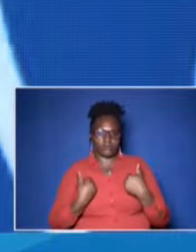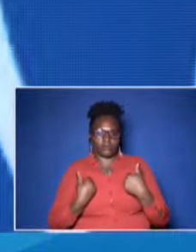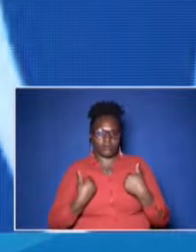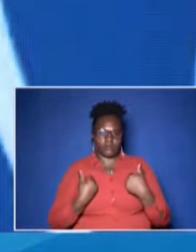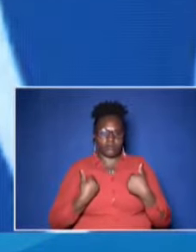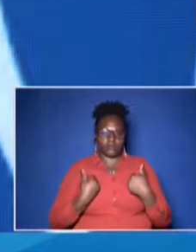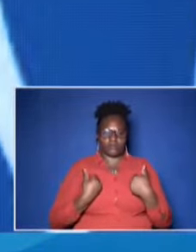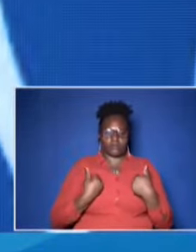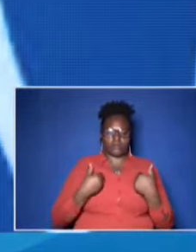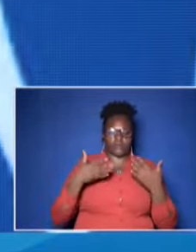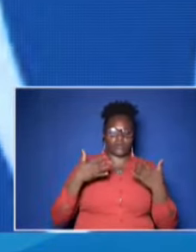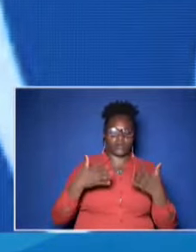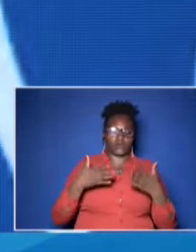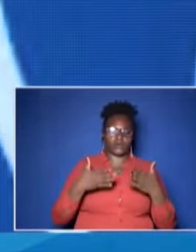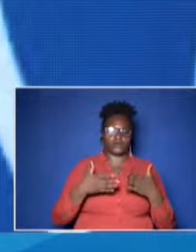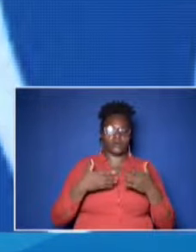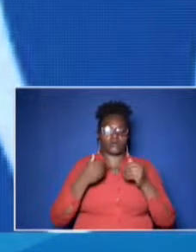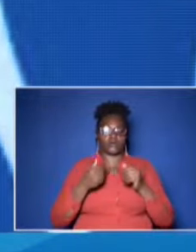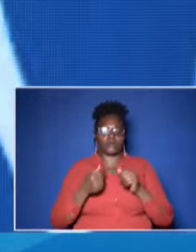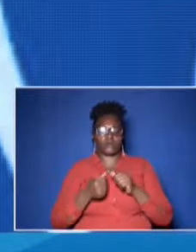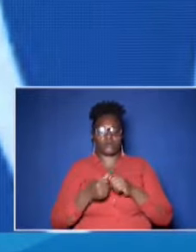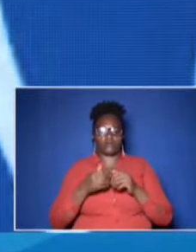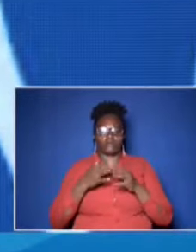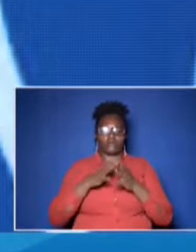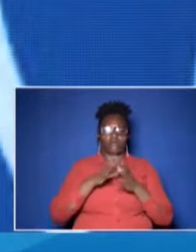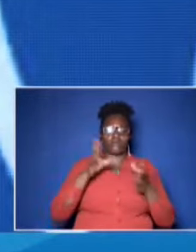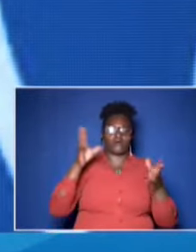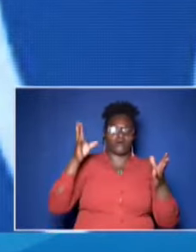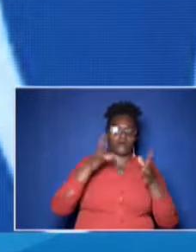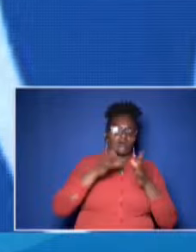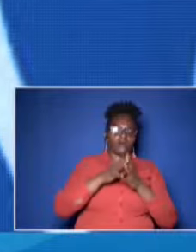Lord mold